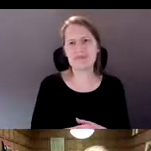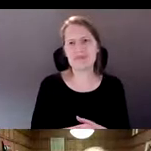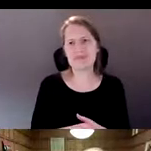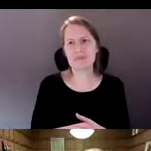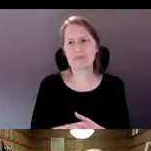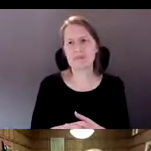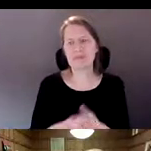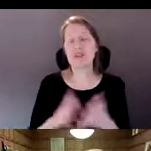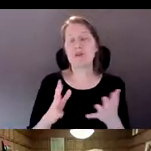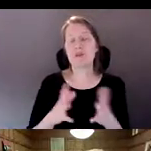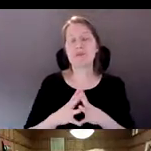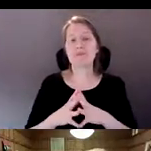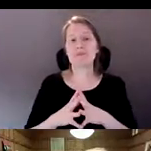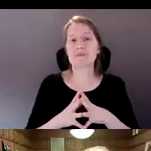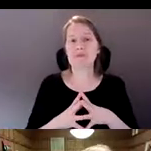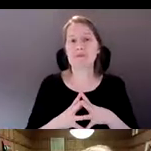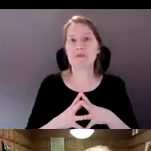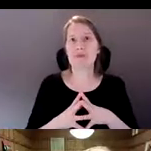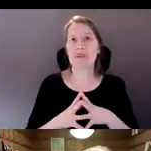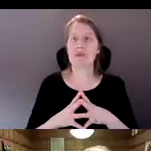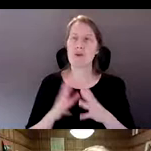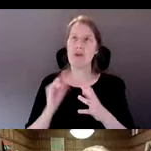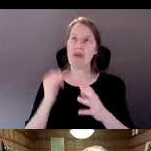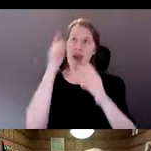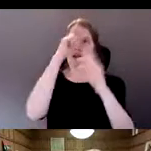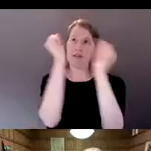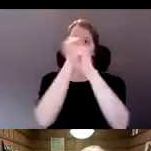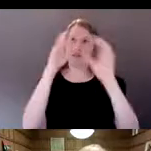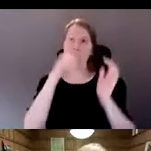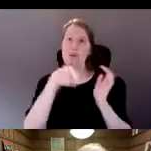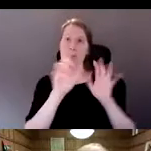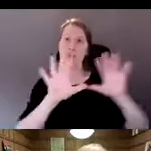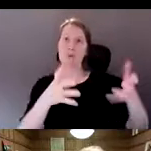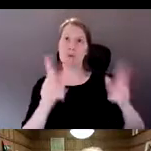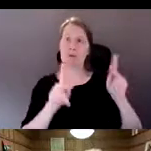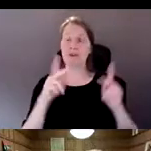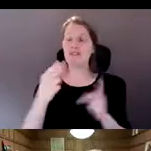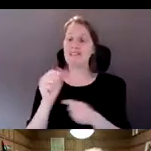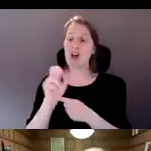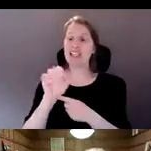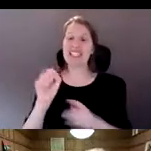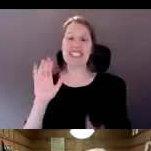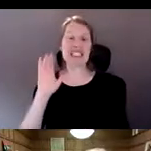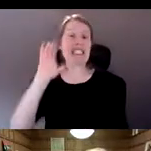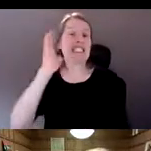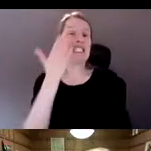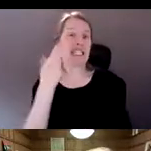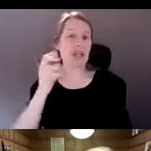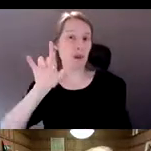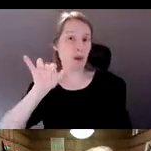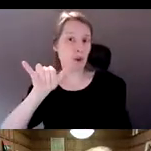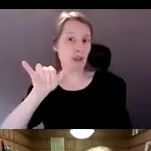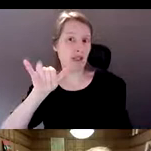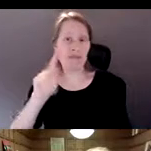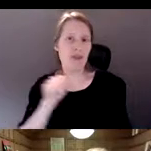These arguments that the Pharisees may look holy, but they're actually not, that their relationship